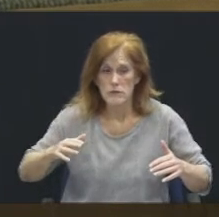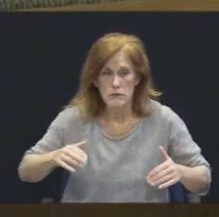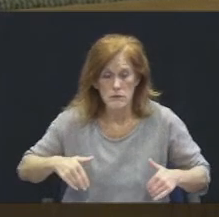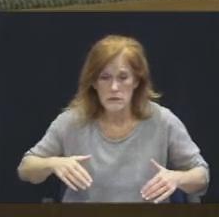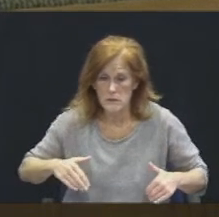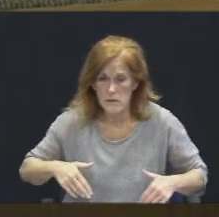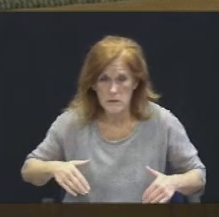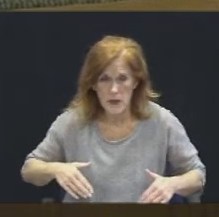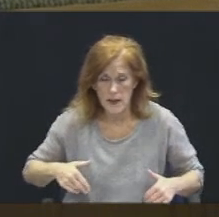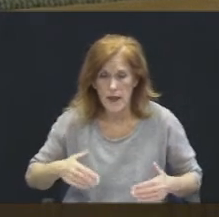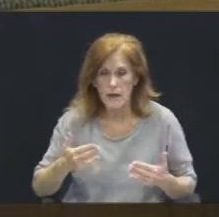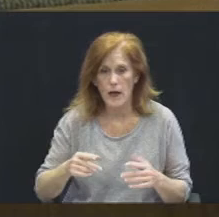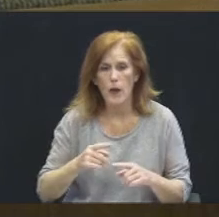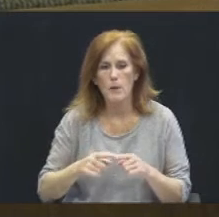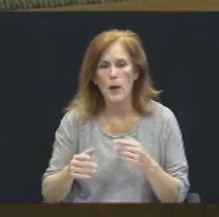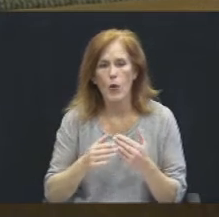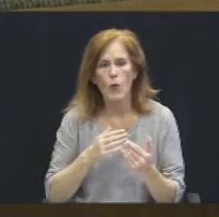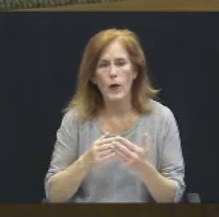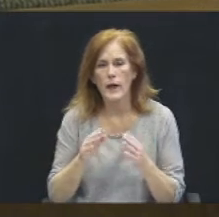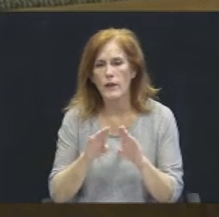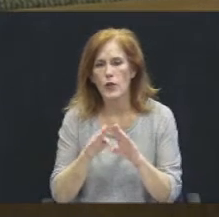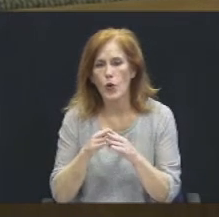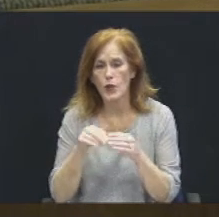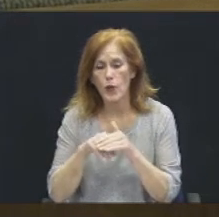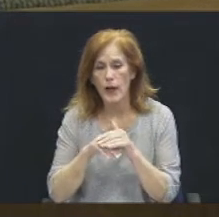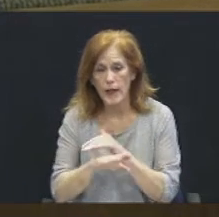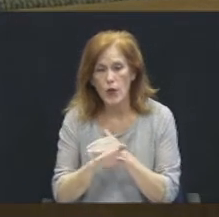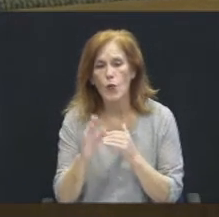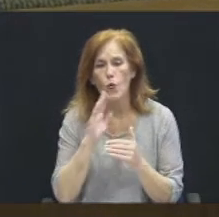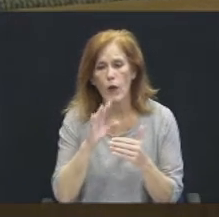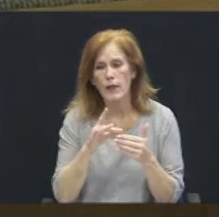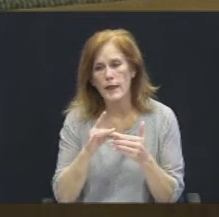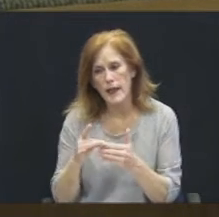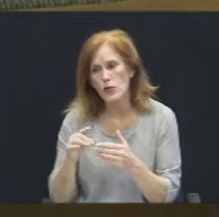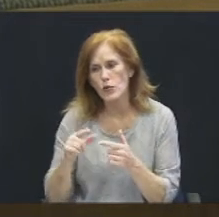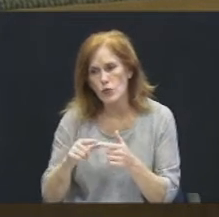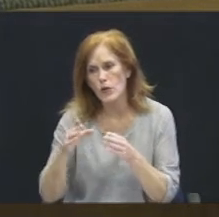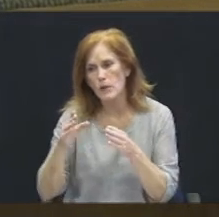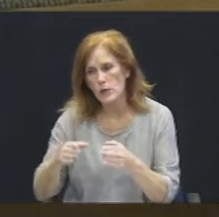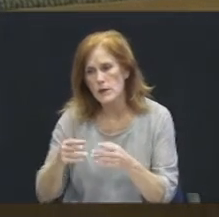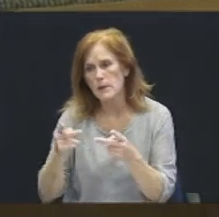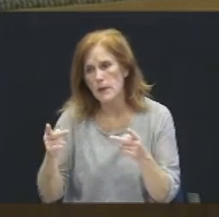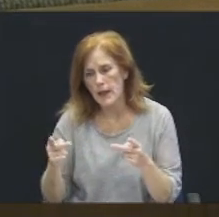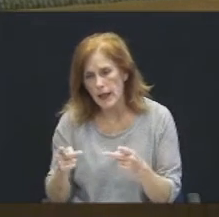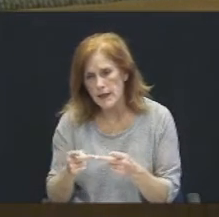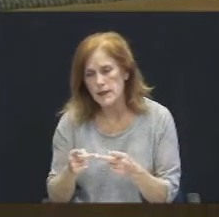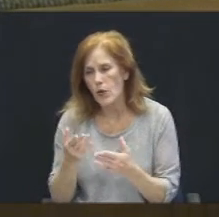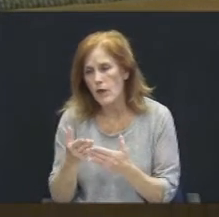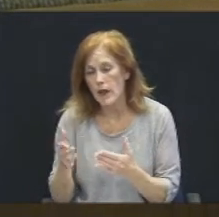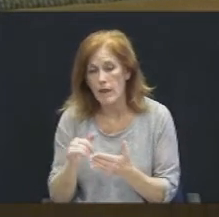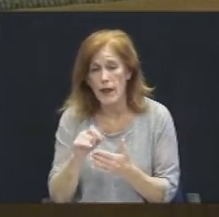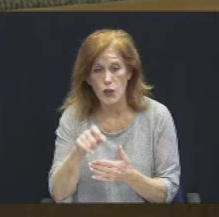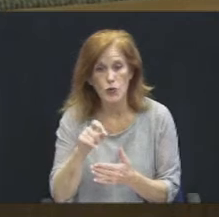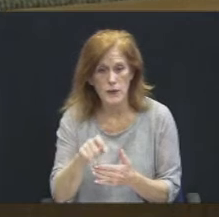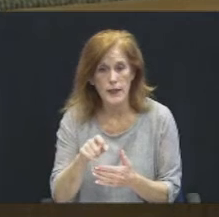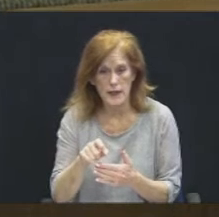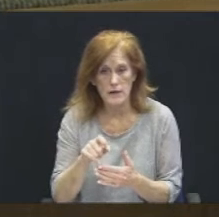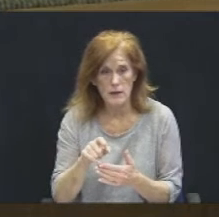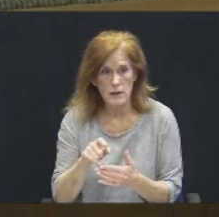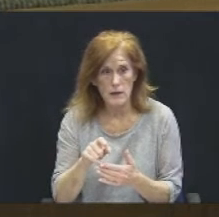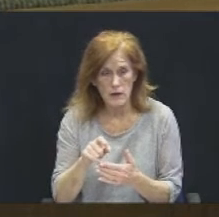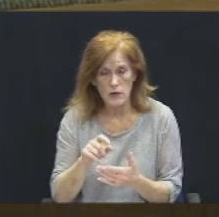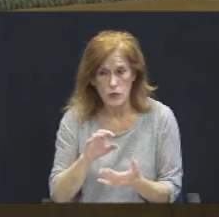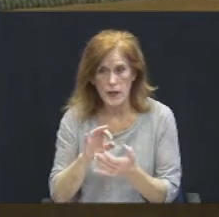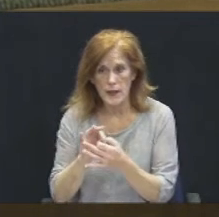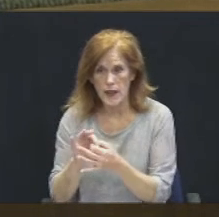idea is that whatever door you enter gets you to the person, place, or thing that you need to get to in